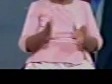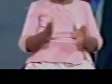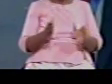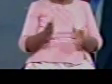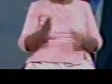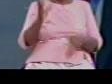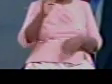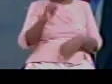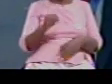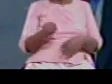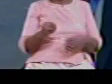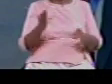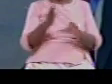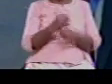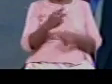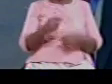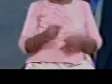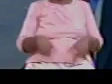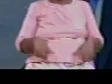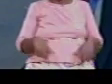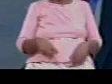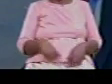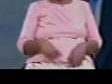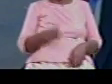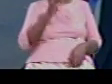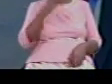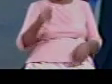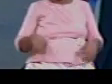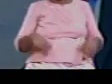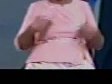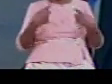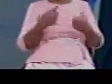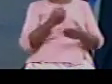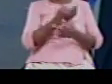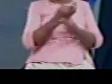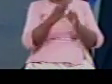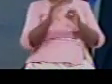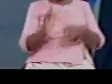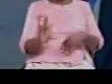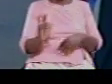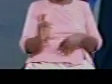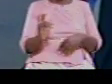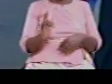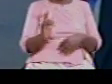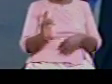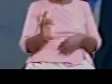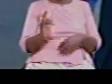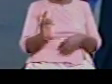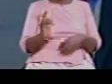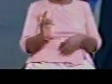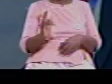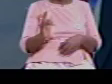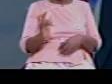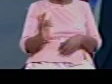life freely. I am willing, Lord. I need